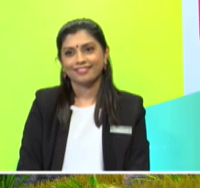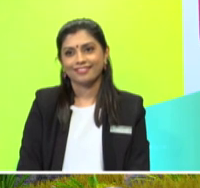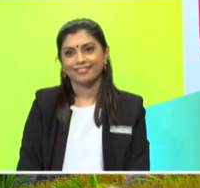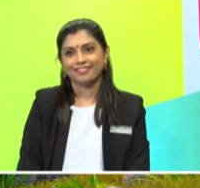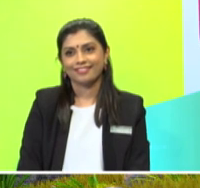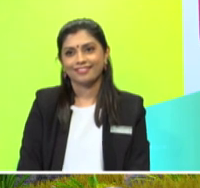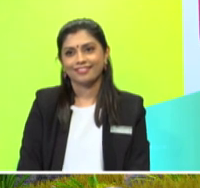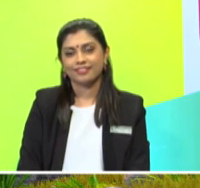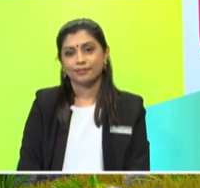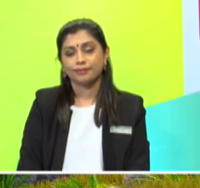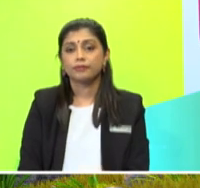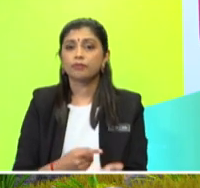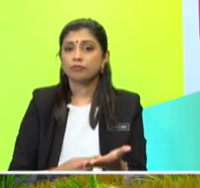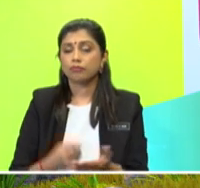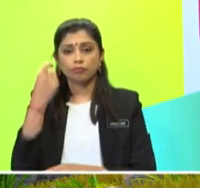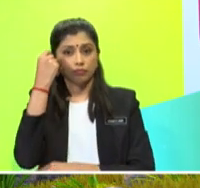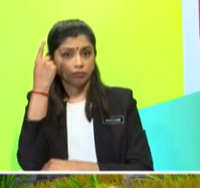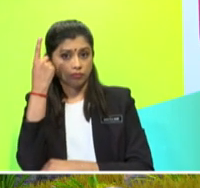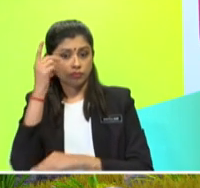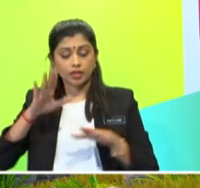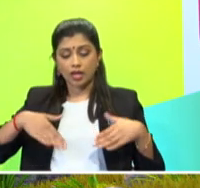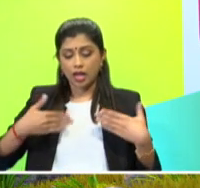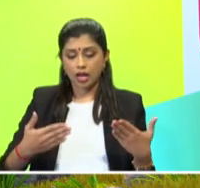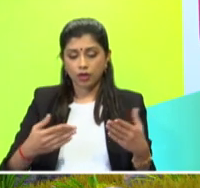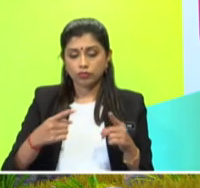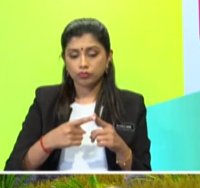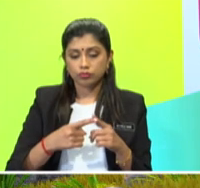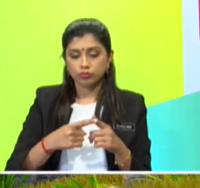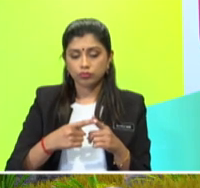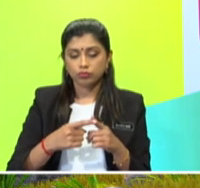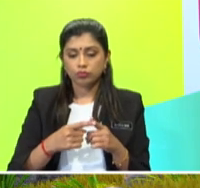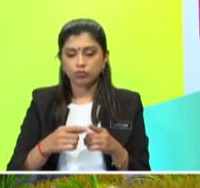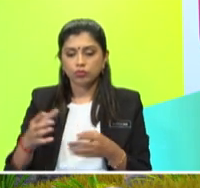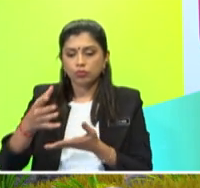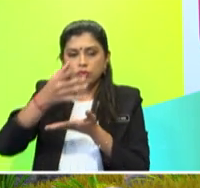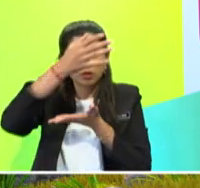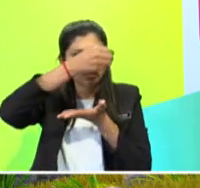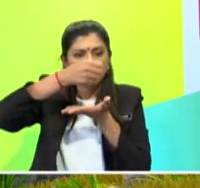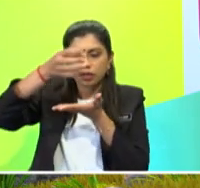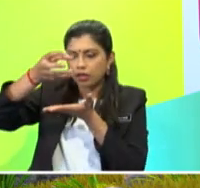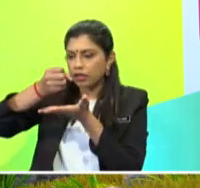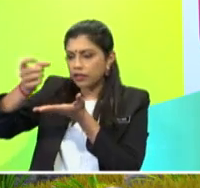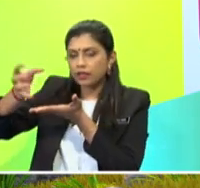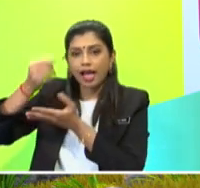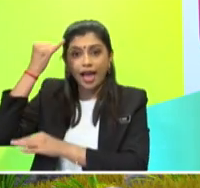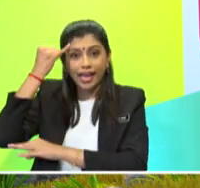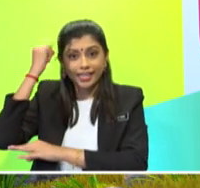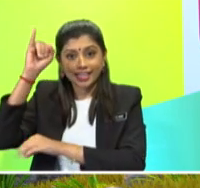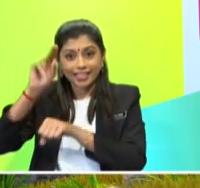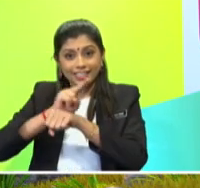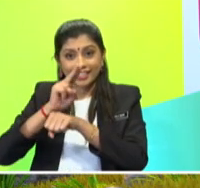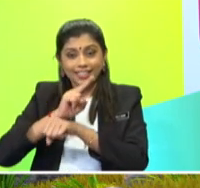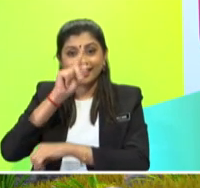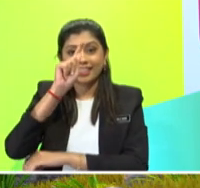Today, I can understand better on how to grow idea with TEEEC. Wow,